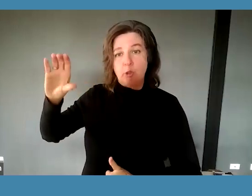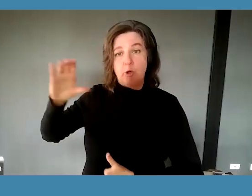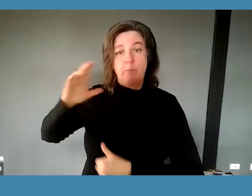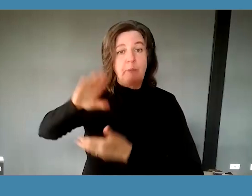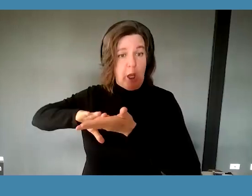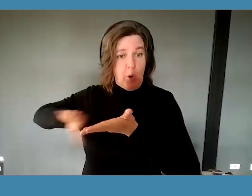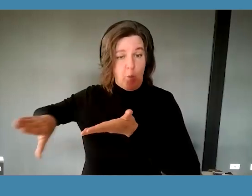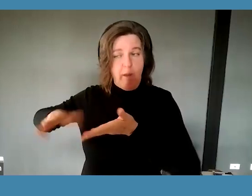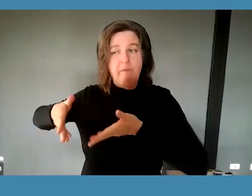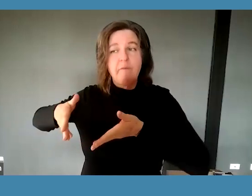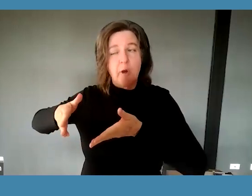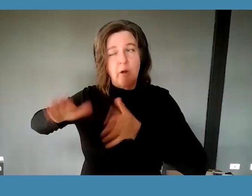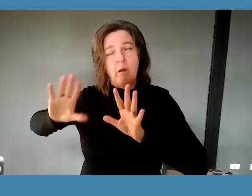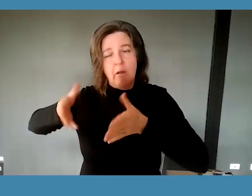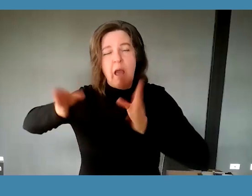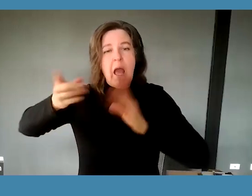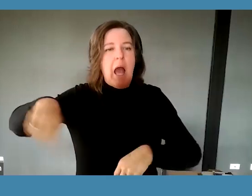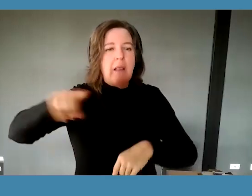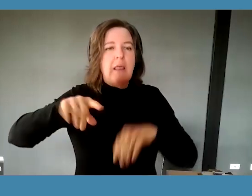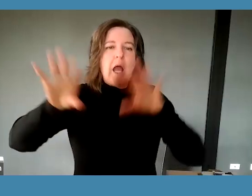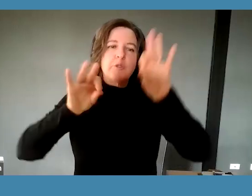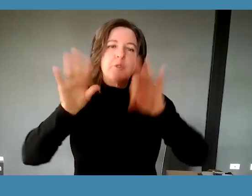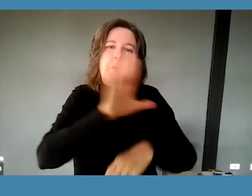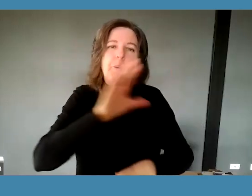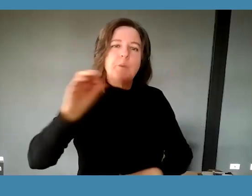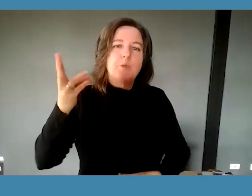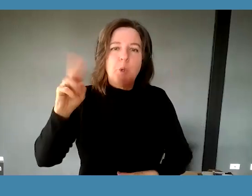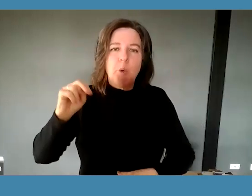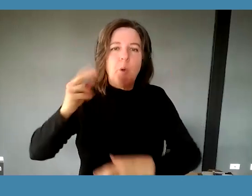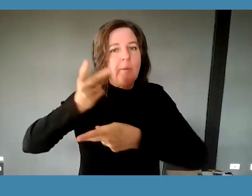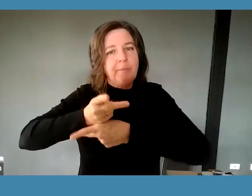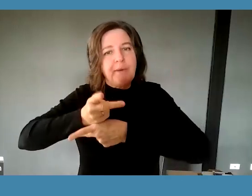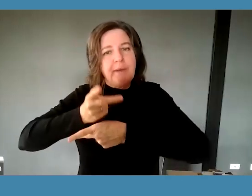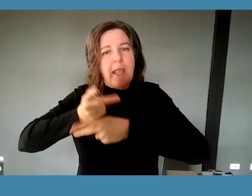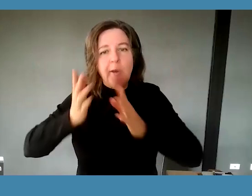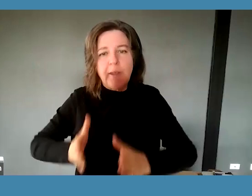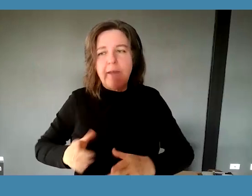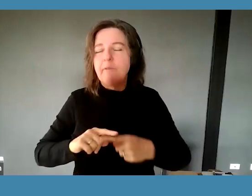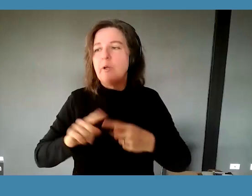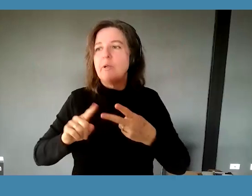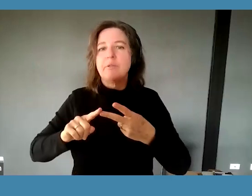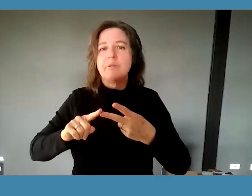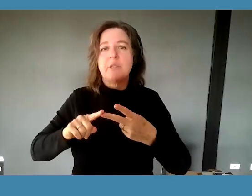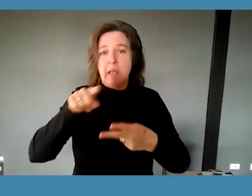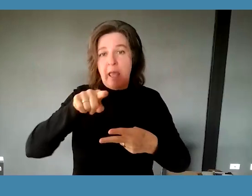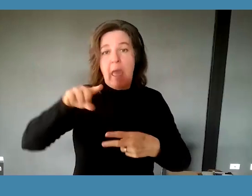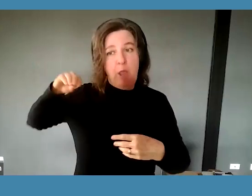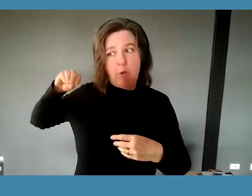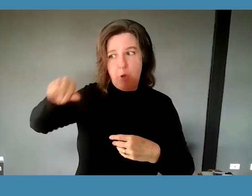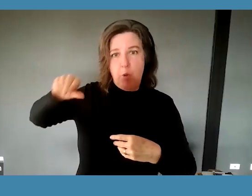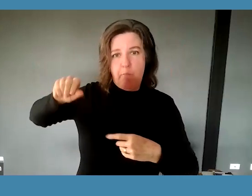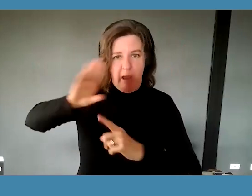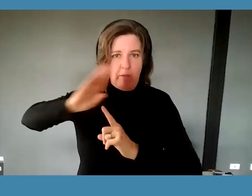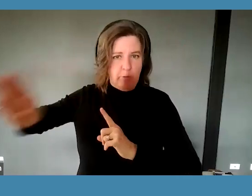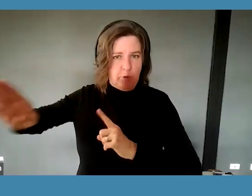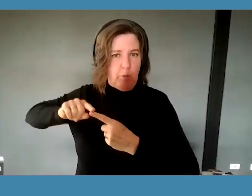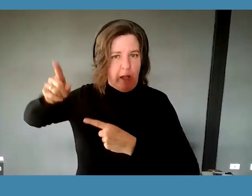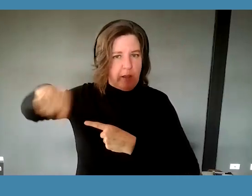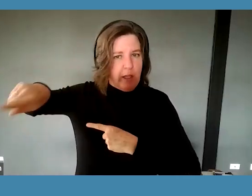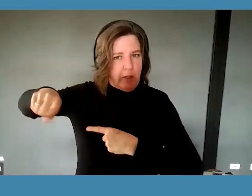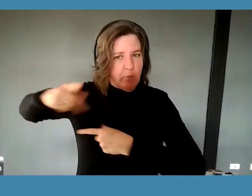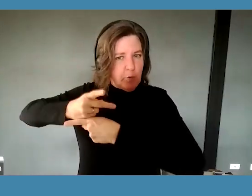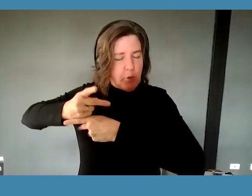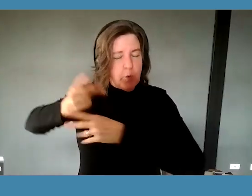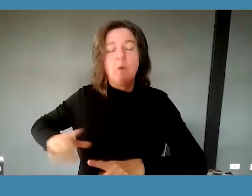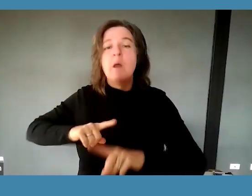to kind of select your own caregivers, and pay them directly, but it's more limited